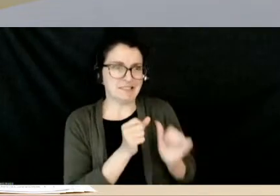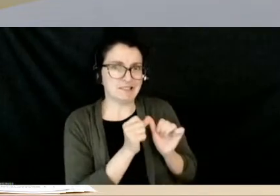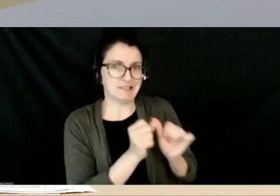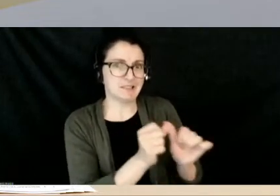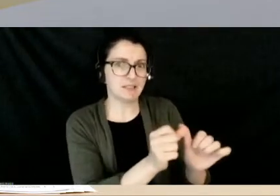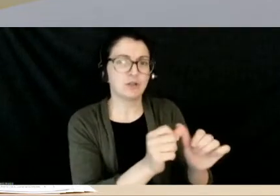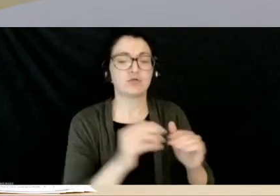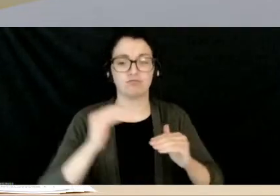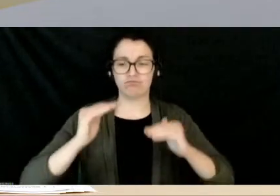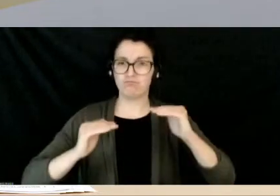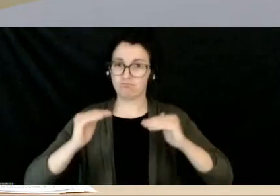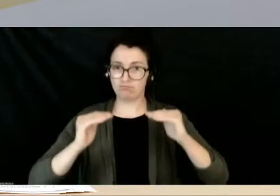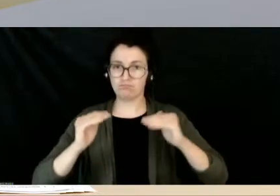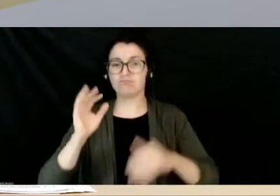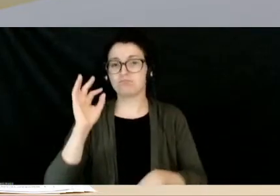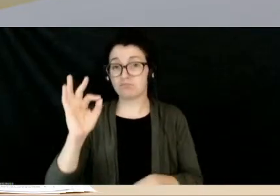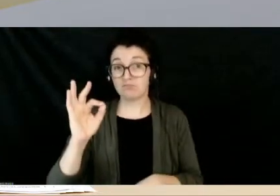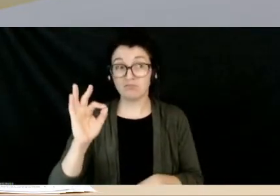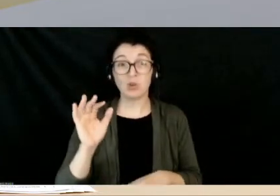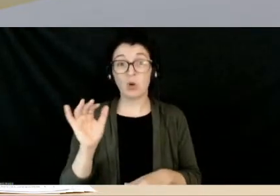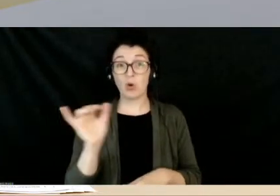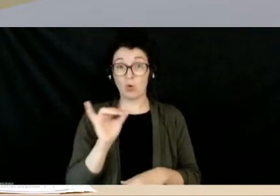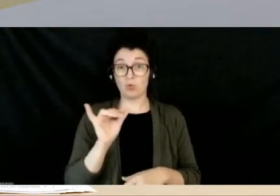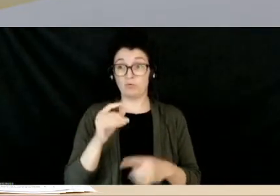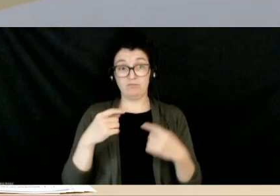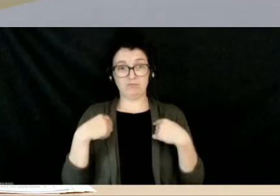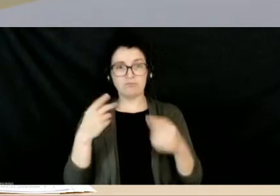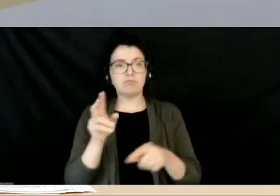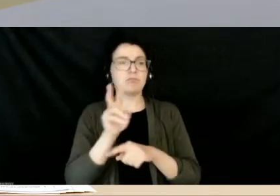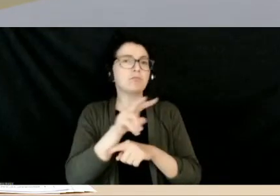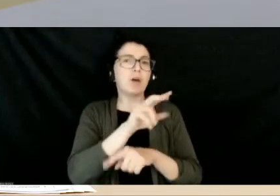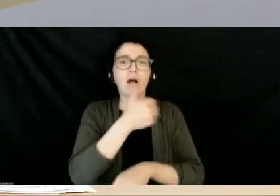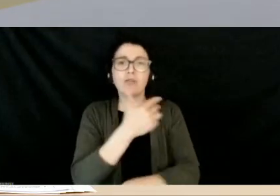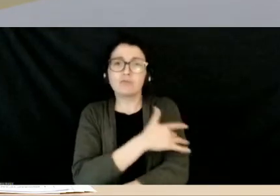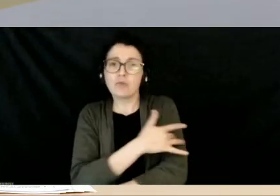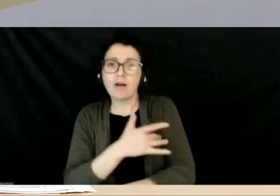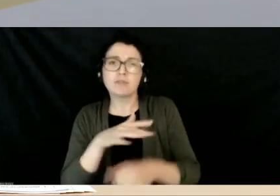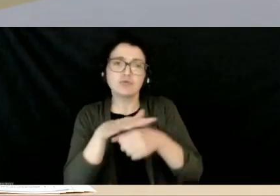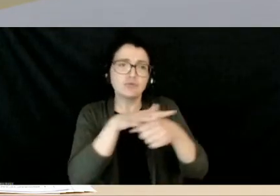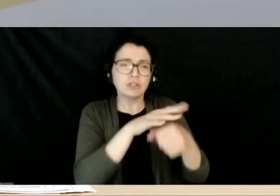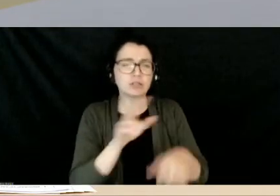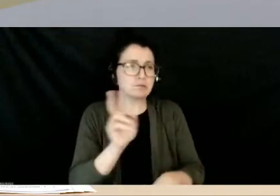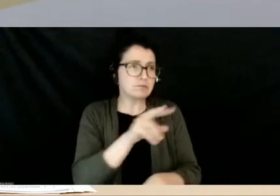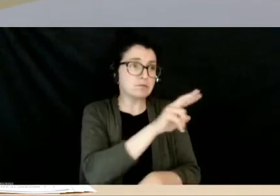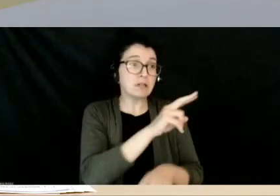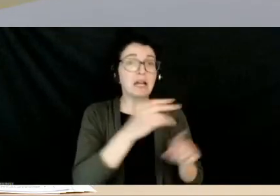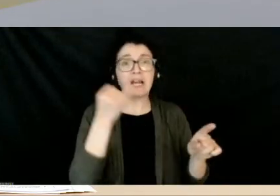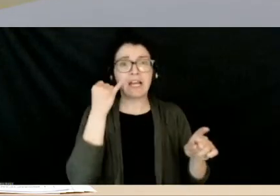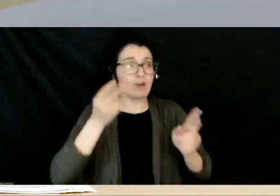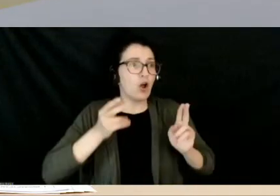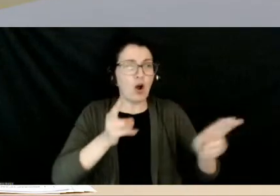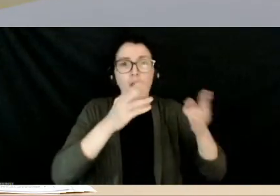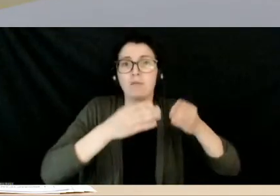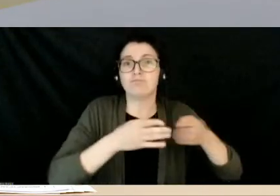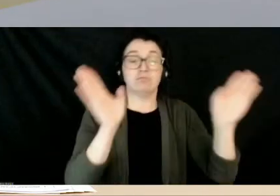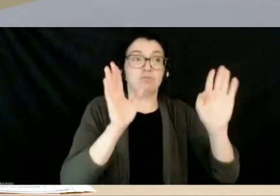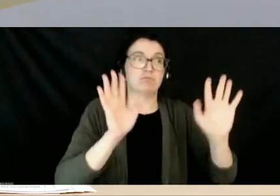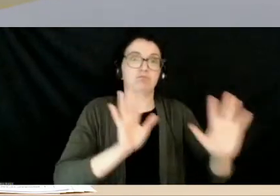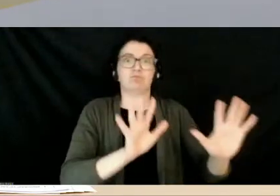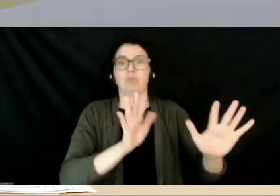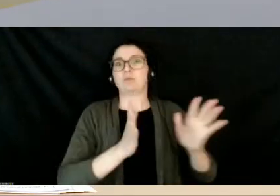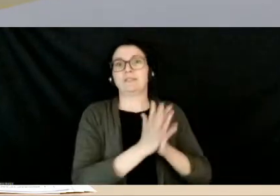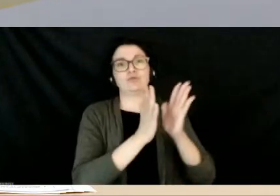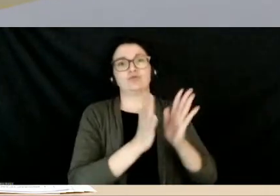from the experience of other jurisdictions over the last year, there are dangers of reopening too fast. The pandemic has been a long